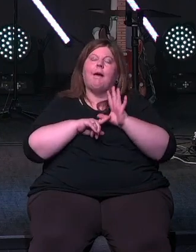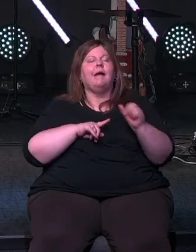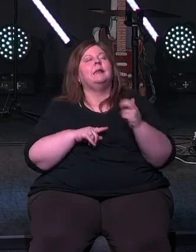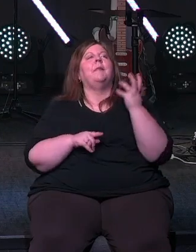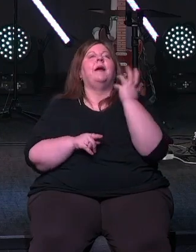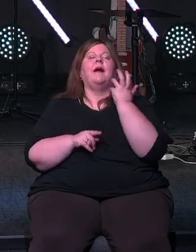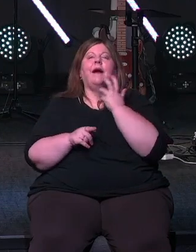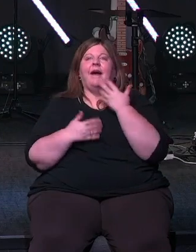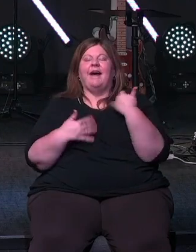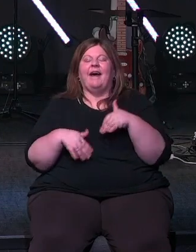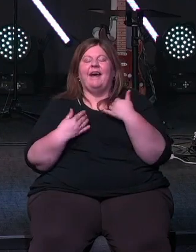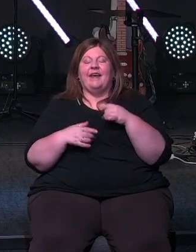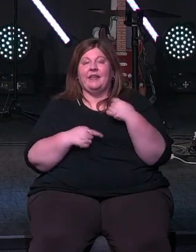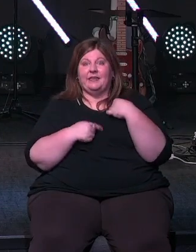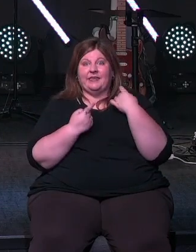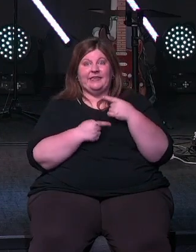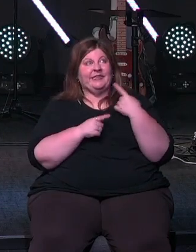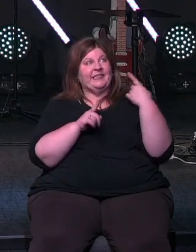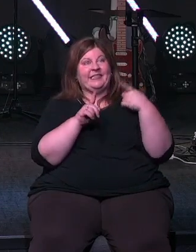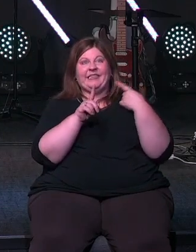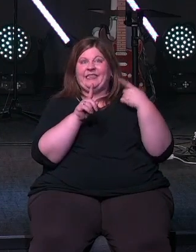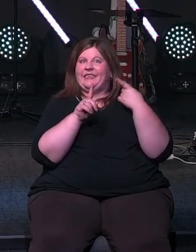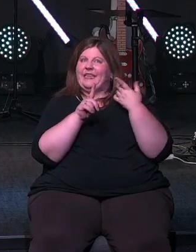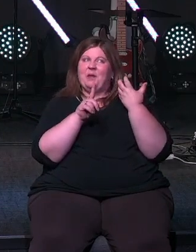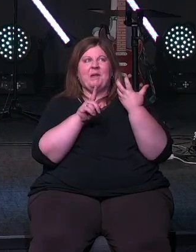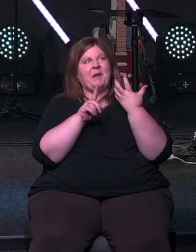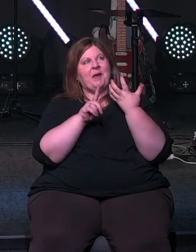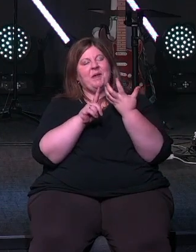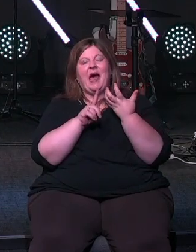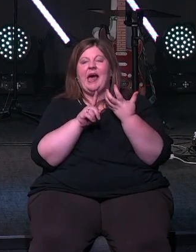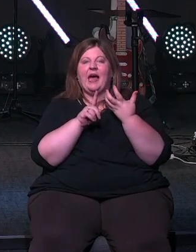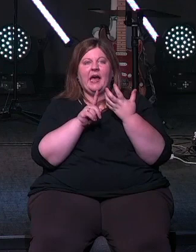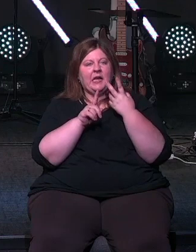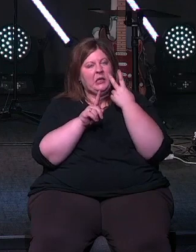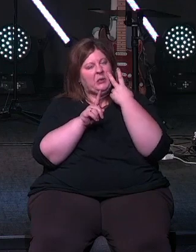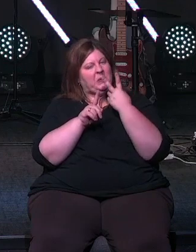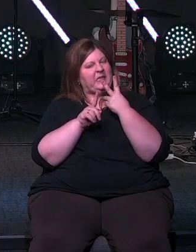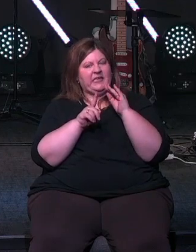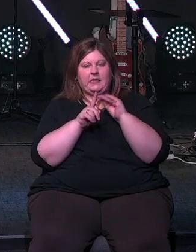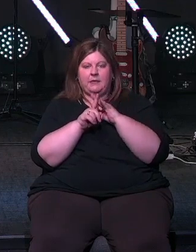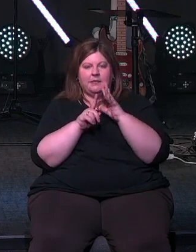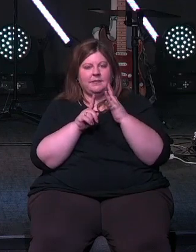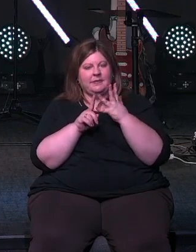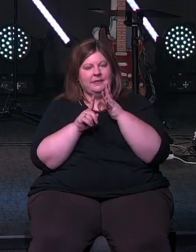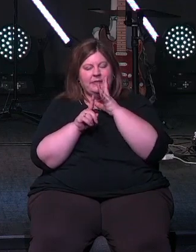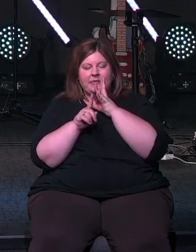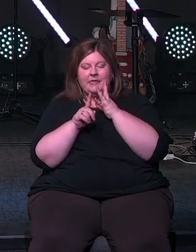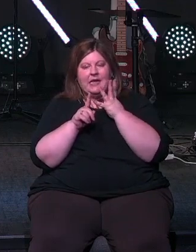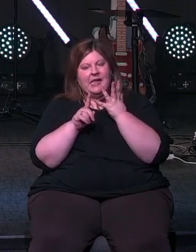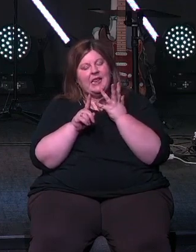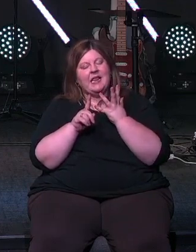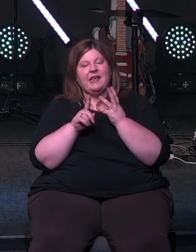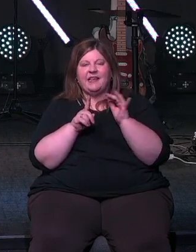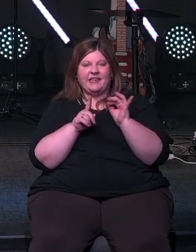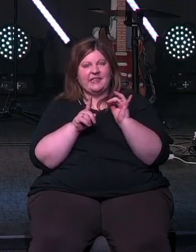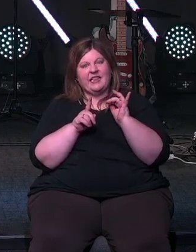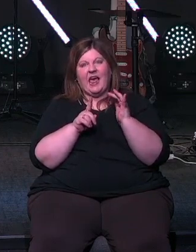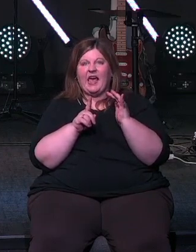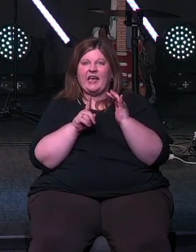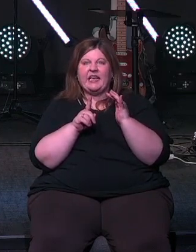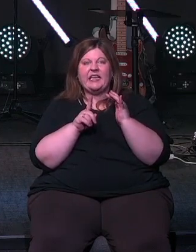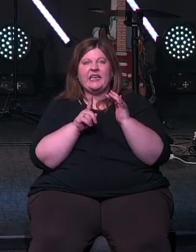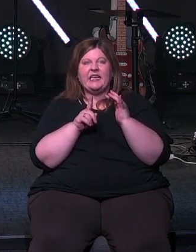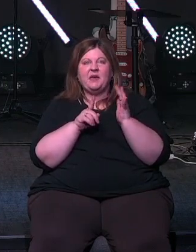maybe something you've dreamed of for forever that you see right now, but you see it so often and so regularly, it kind of lost that